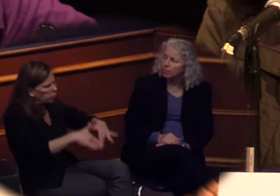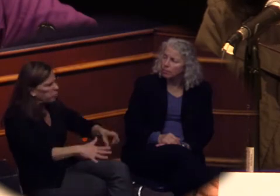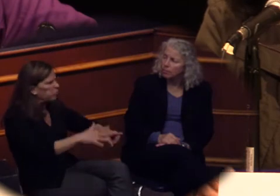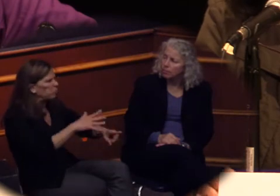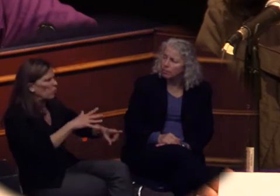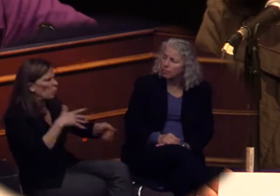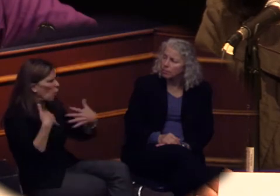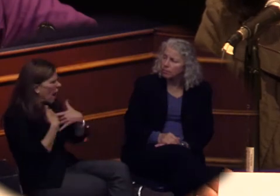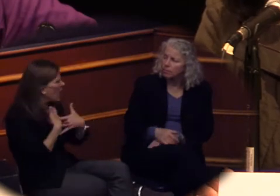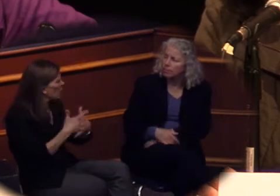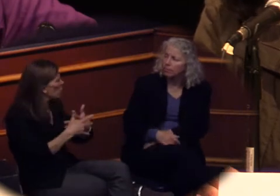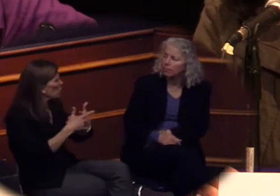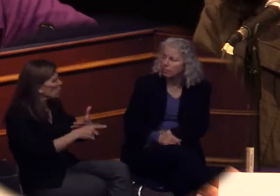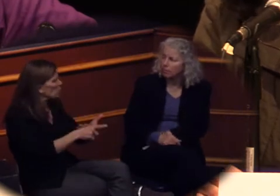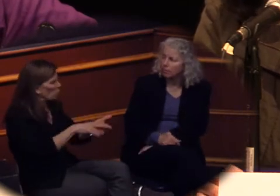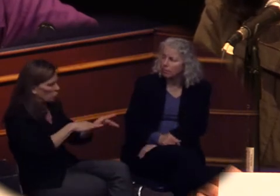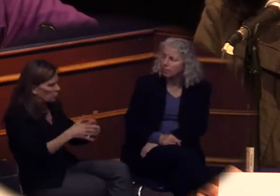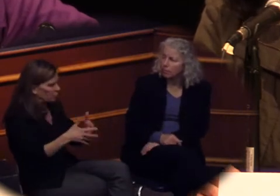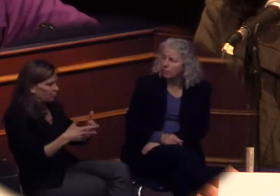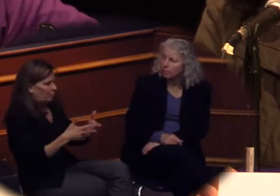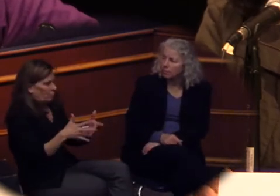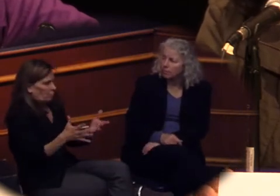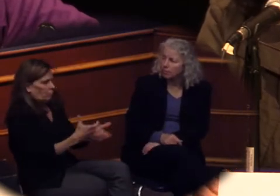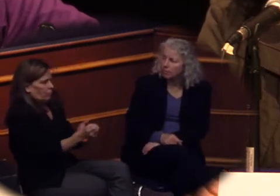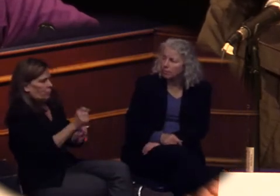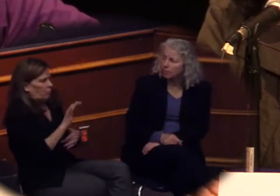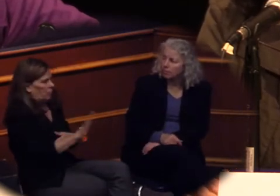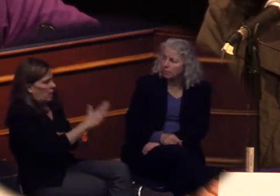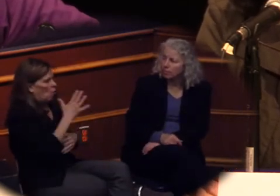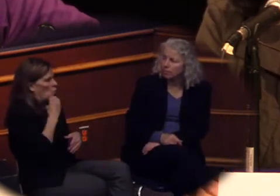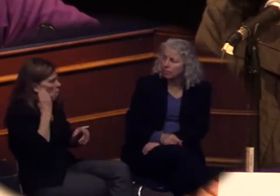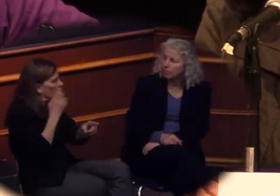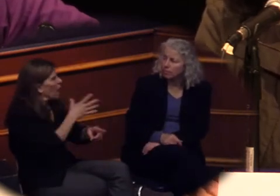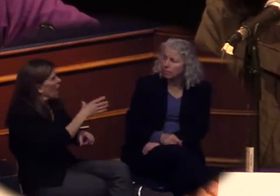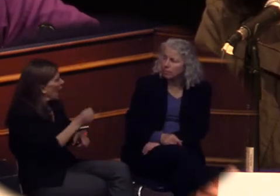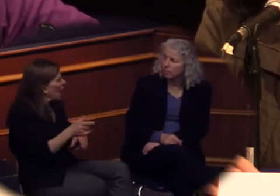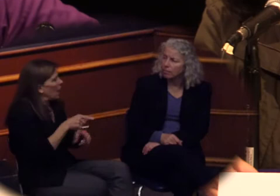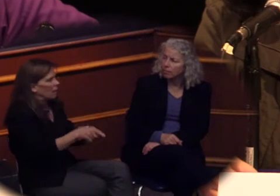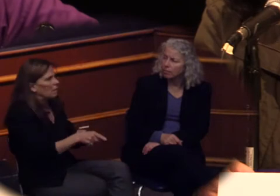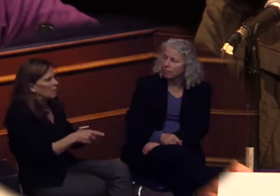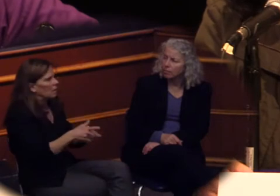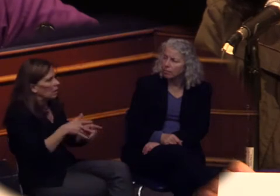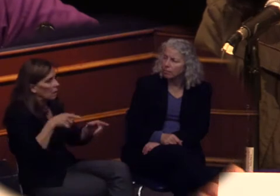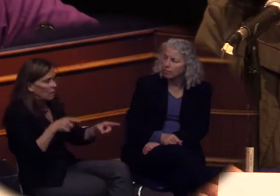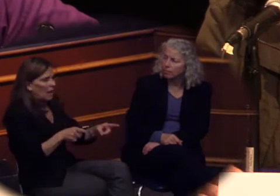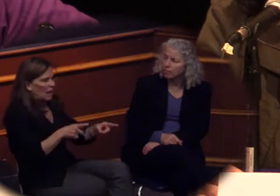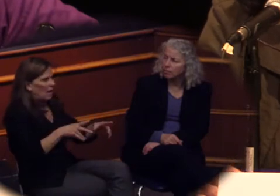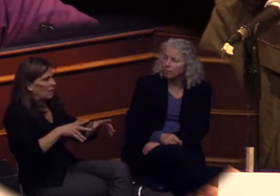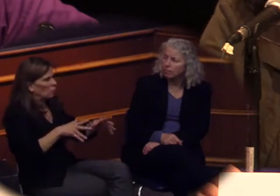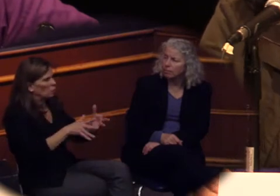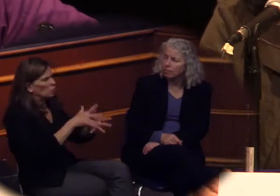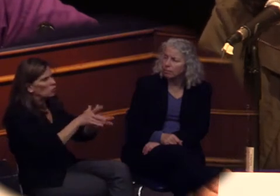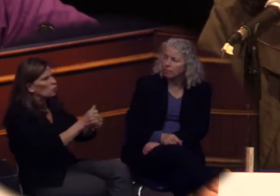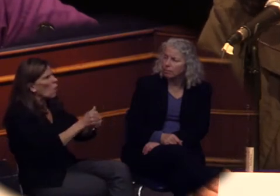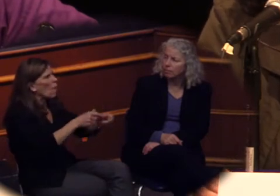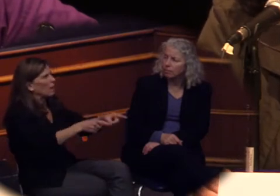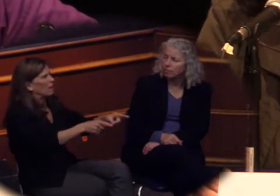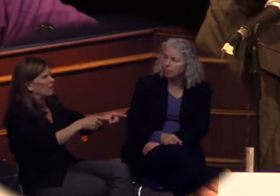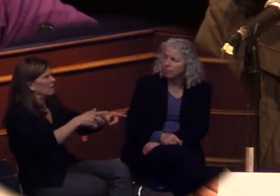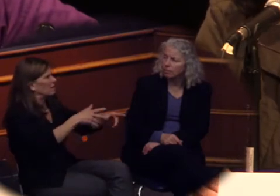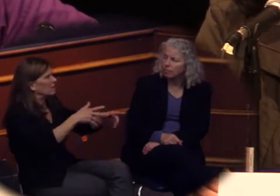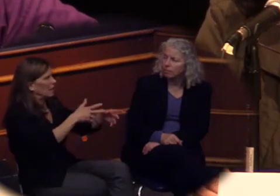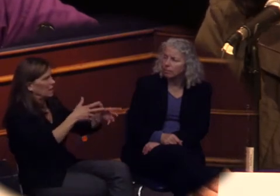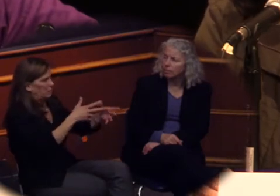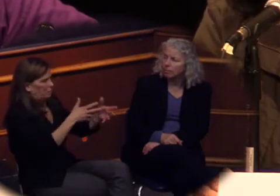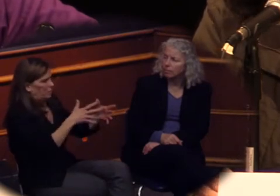grounds of the endangered Siberian sturgeon in the Gulf of Obe to accommodate large ships, and commissioned a fleet of 1